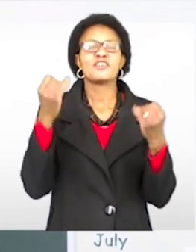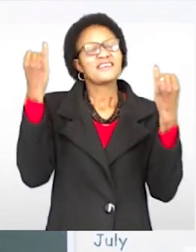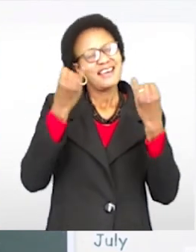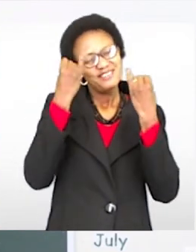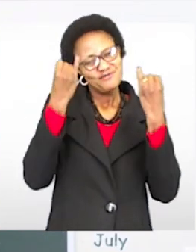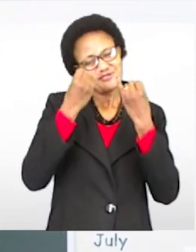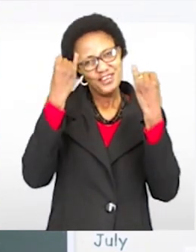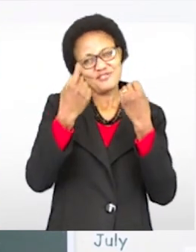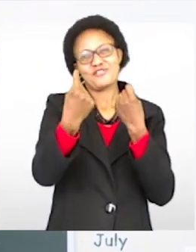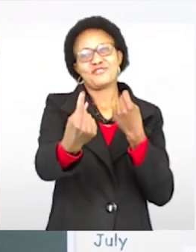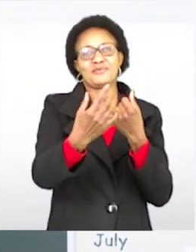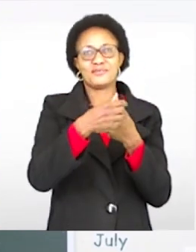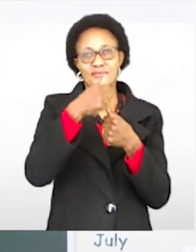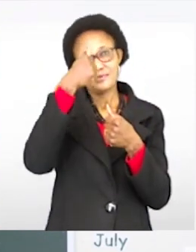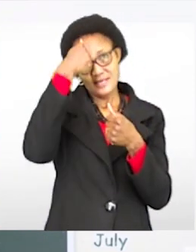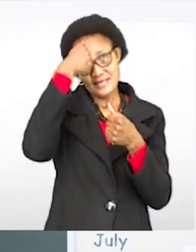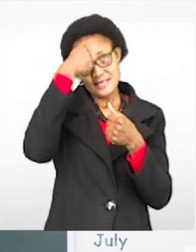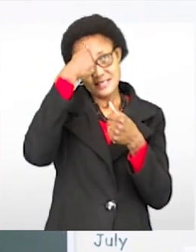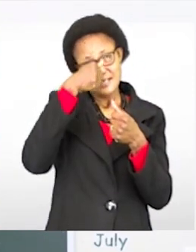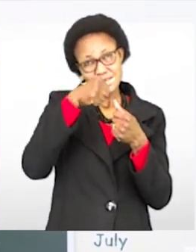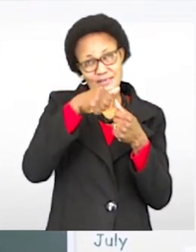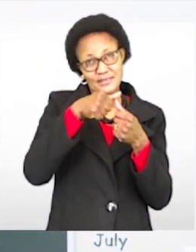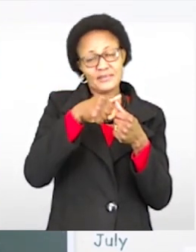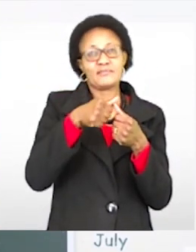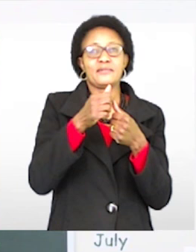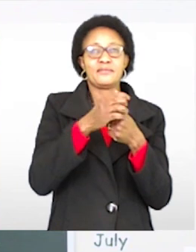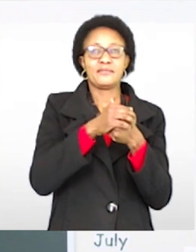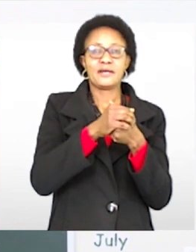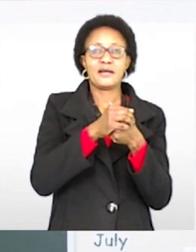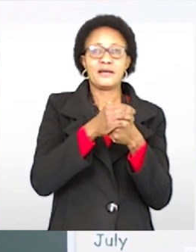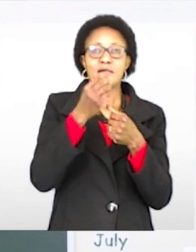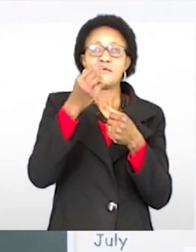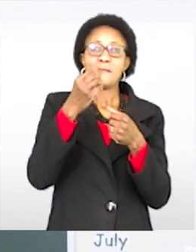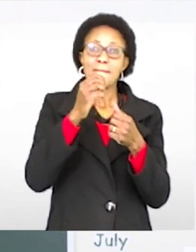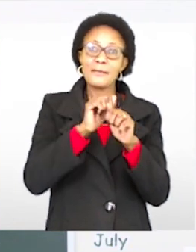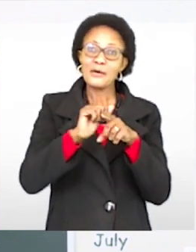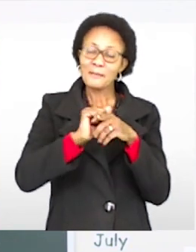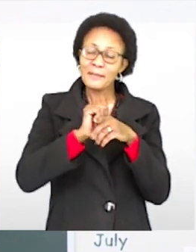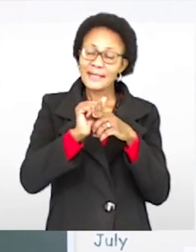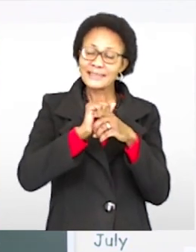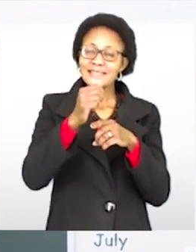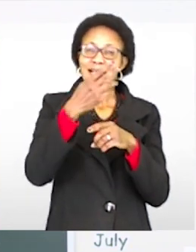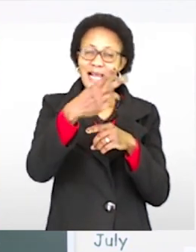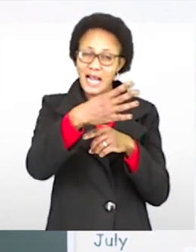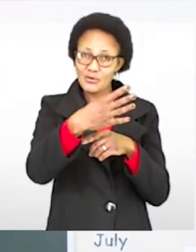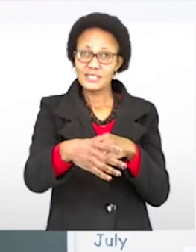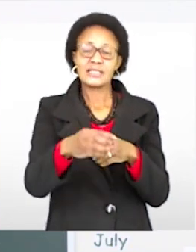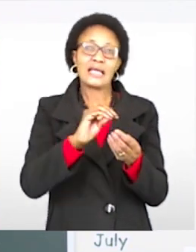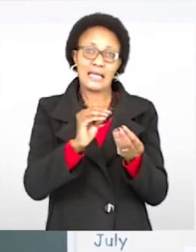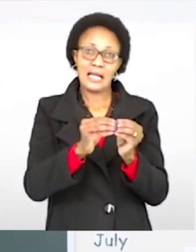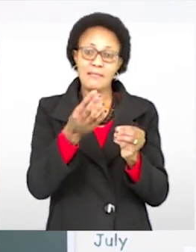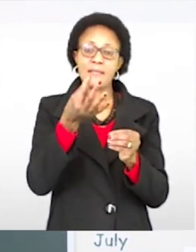yourselves. Remember to keep on practicing and counting. You can practice the number 8 in the air with your